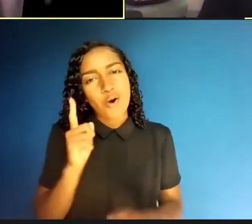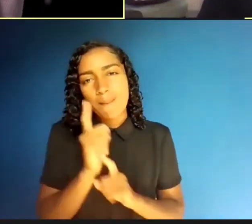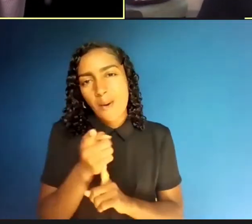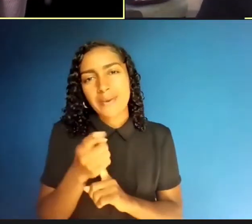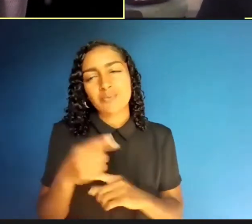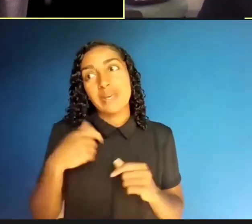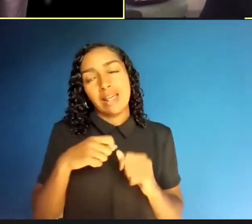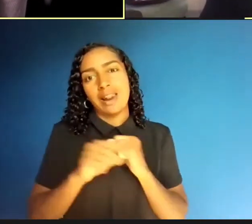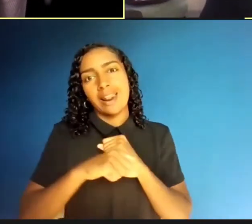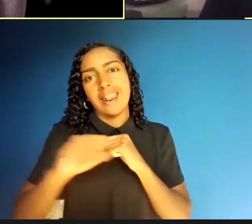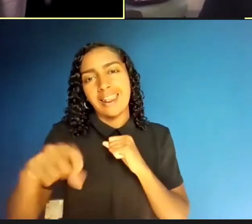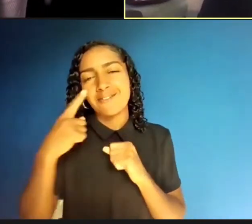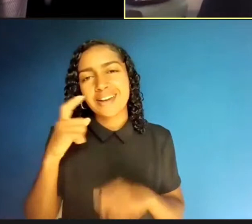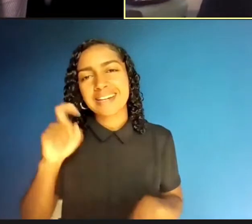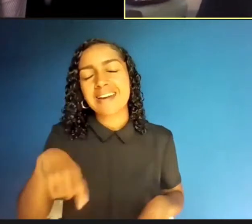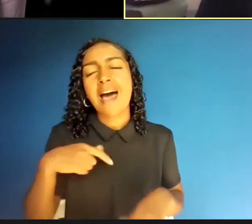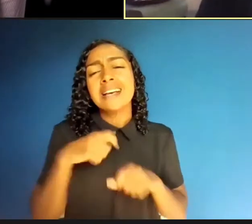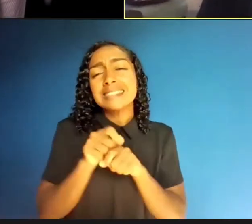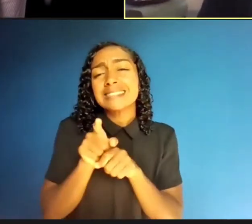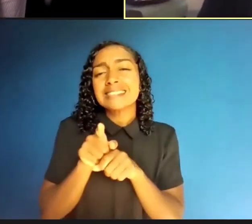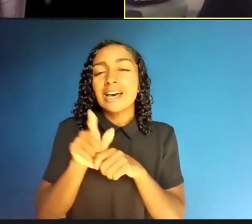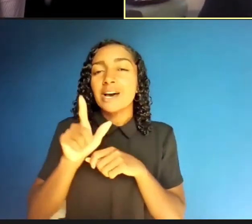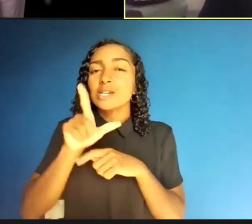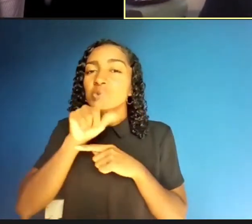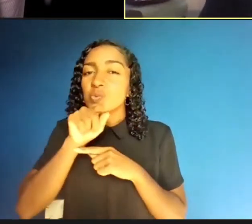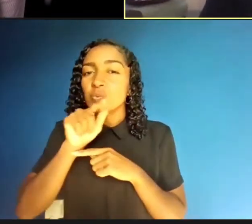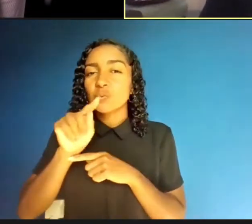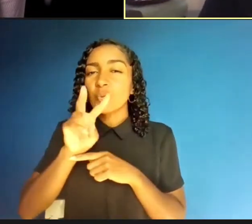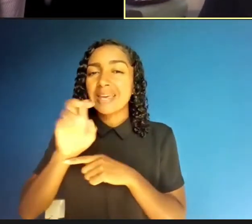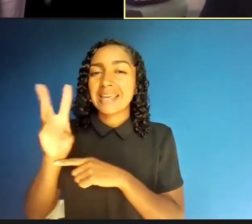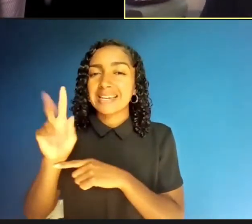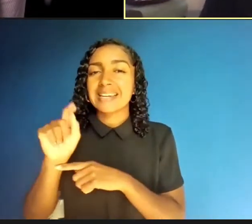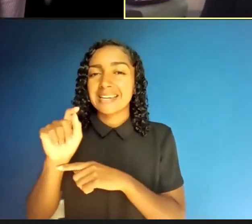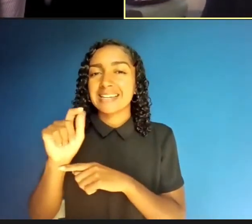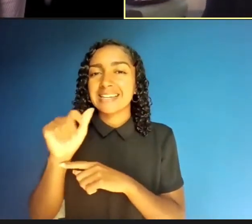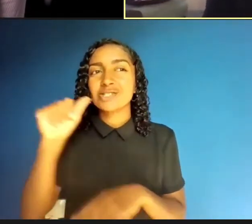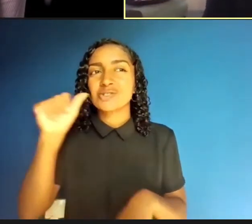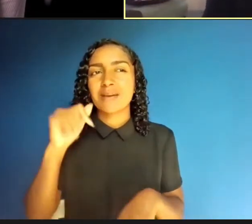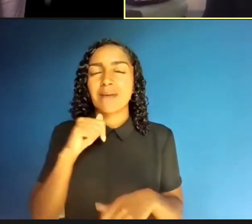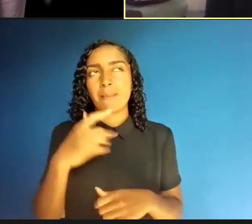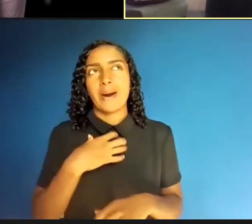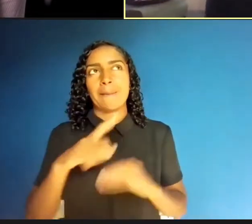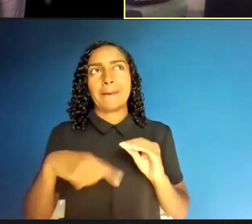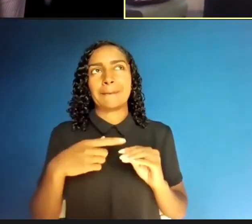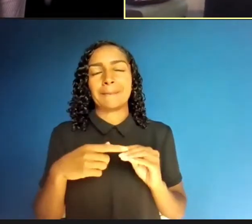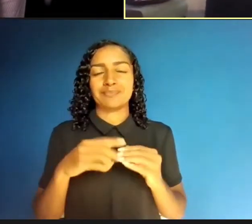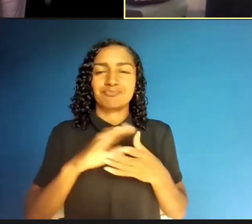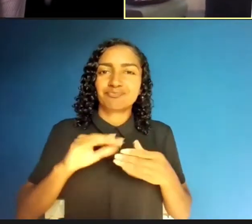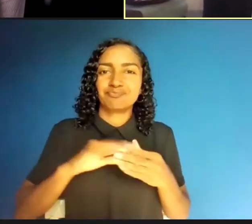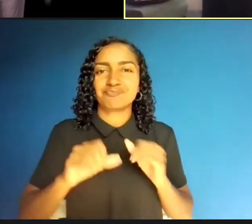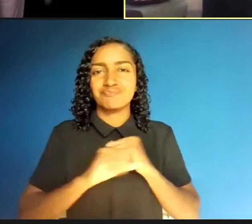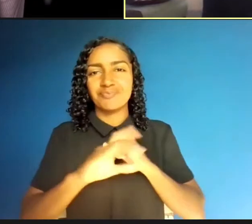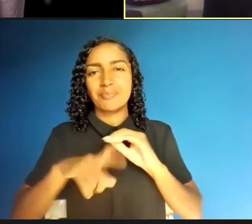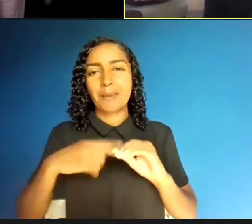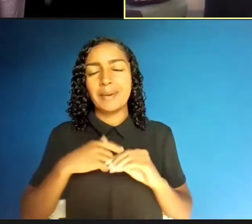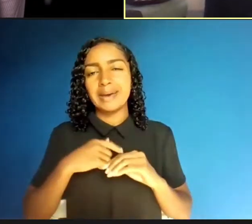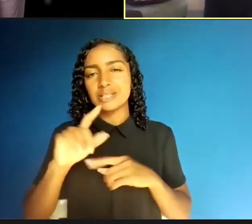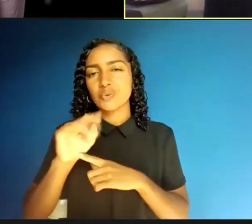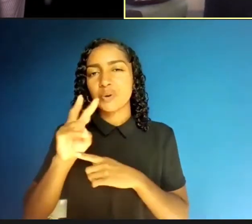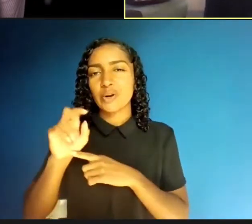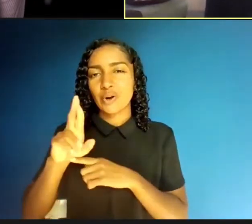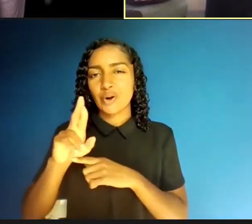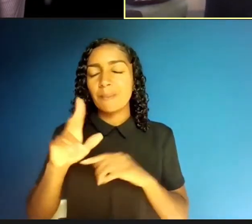this tweet out yesterday, not that I'm bragging about my Twitter feed, but right now, what Trump is doing in the White House, I was